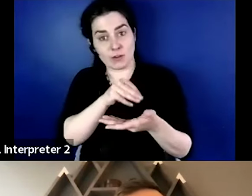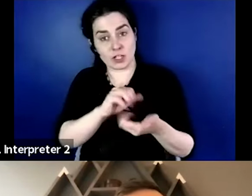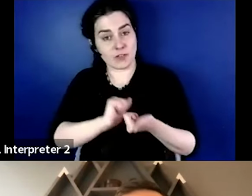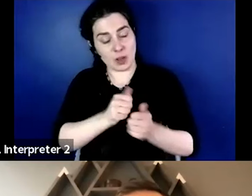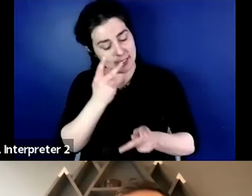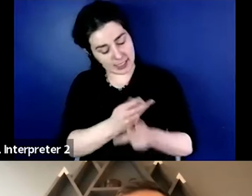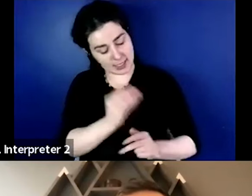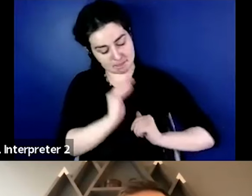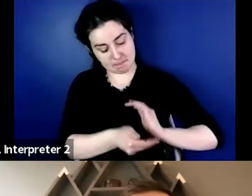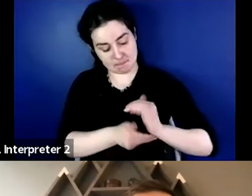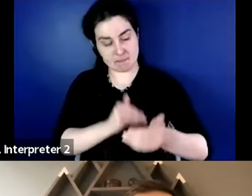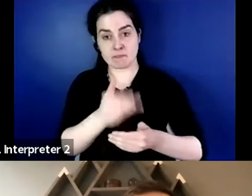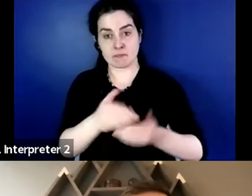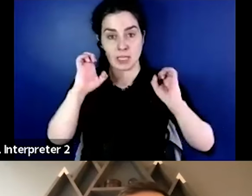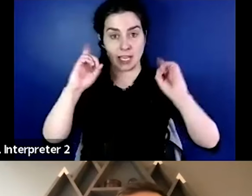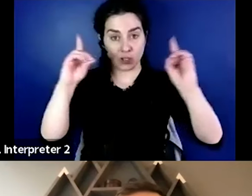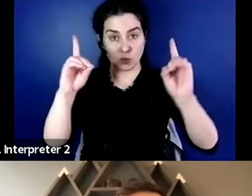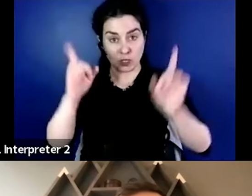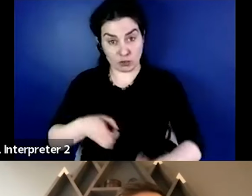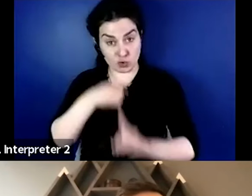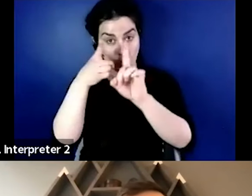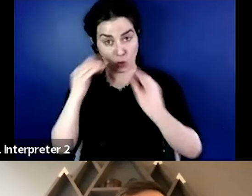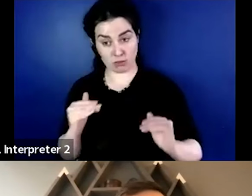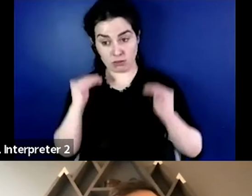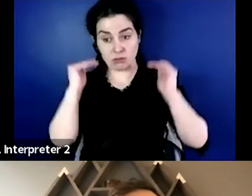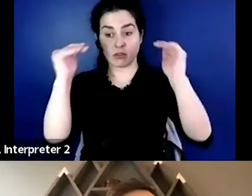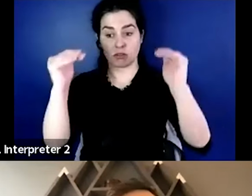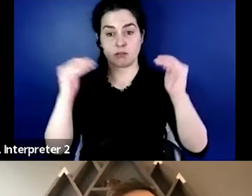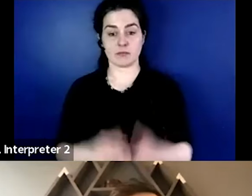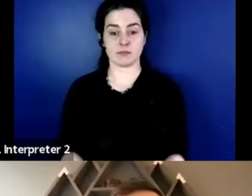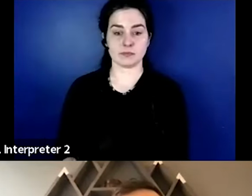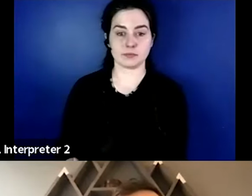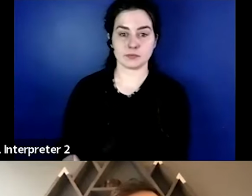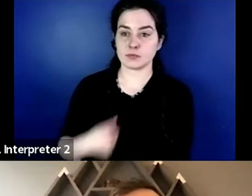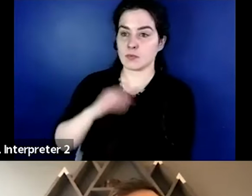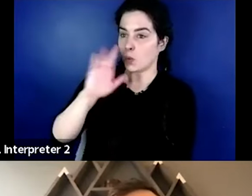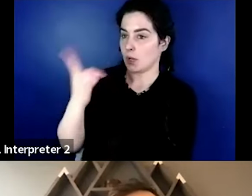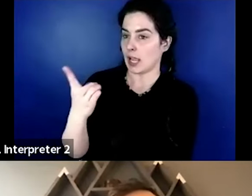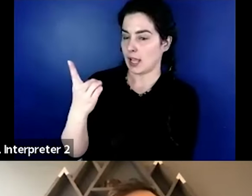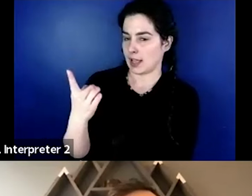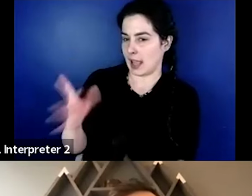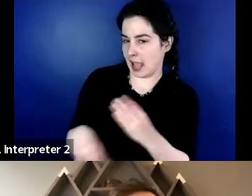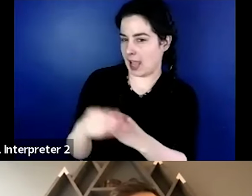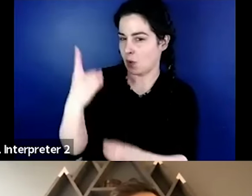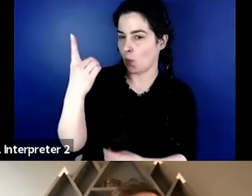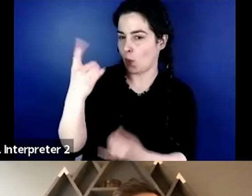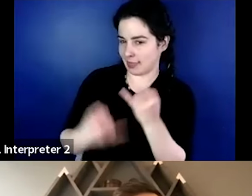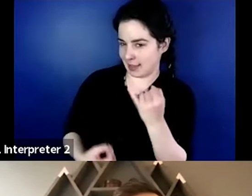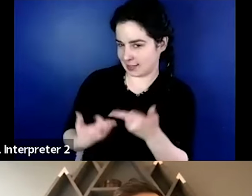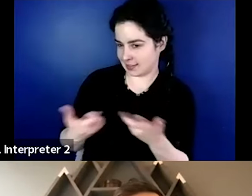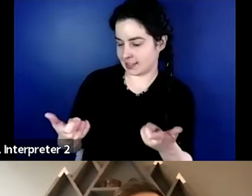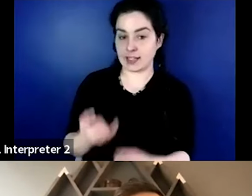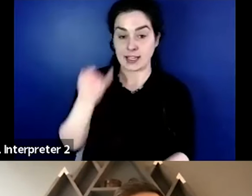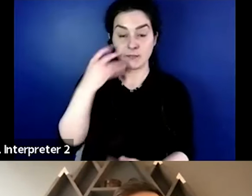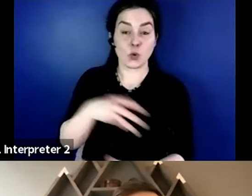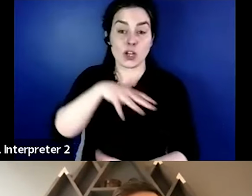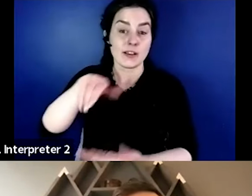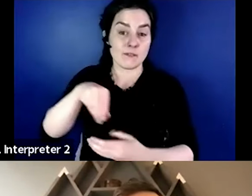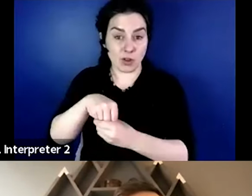forward educational initiatives. I would add one last piece, is that if you're part of a sexual assault center or domestic violence care center,